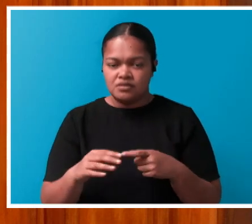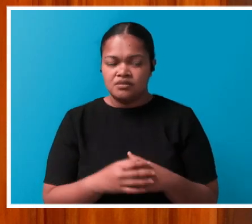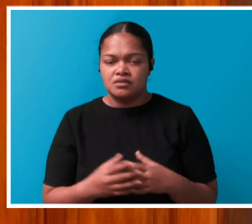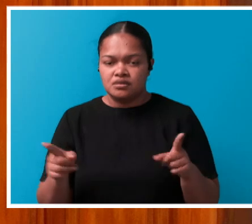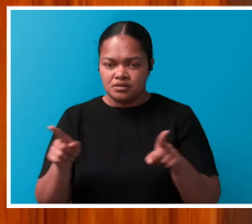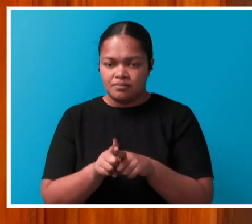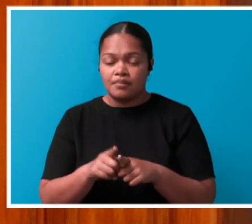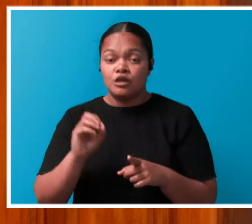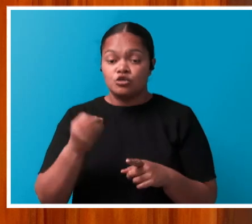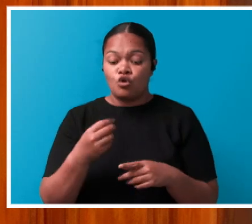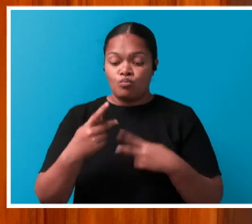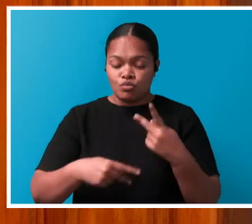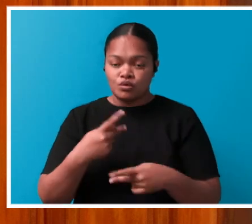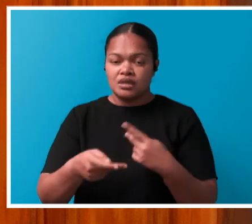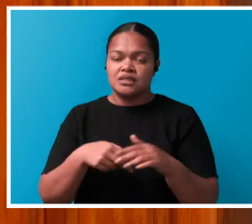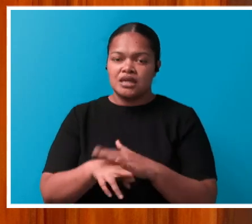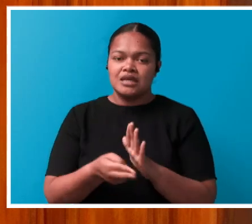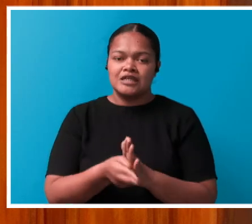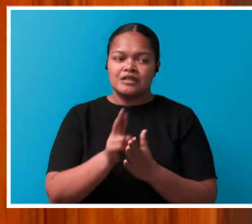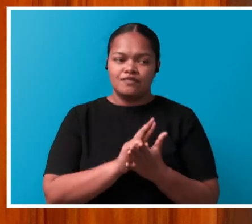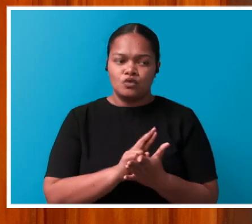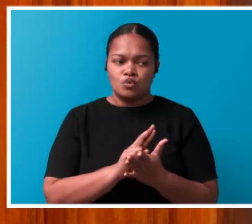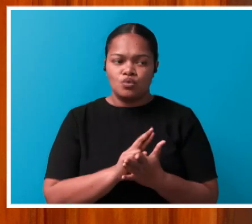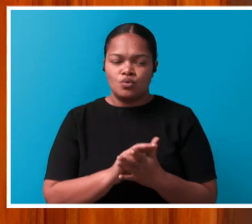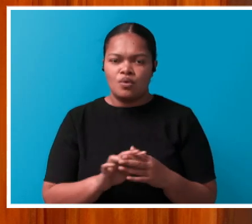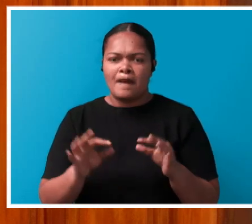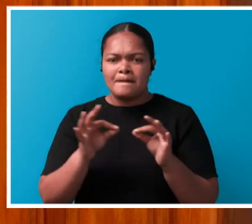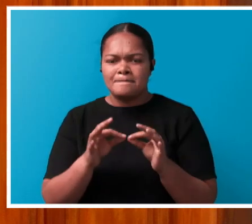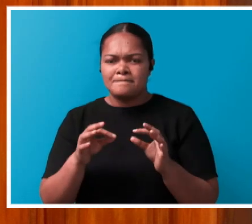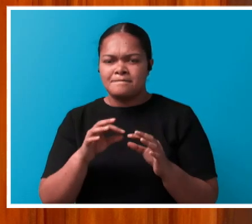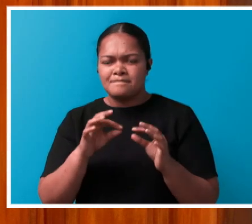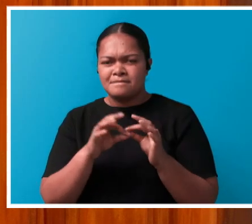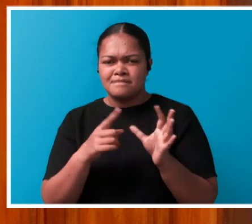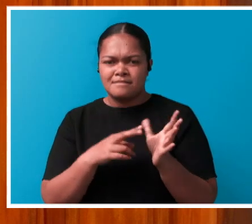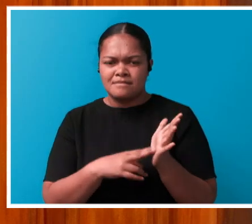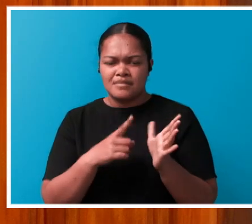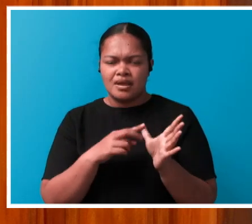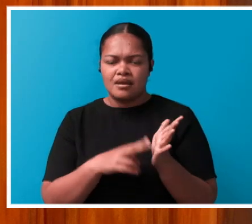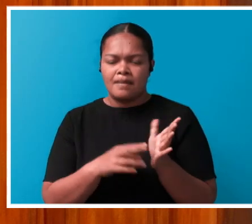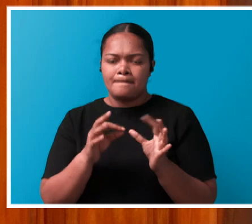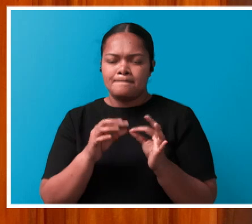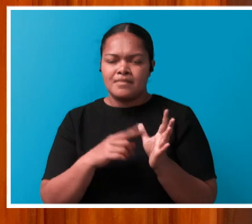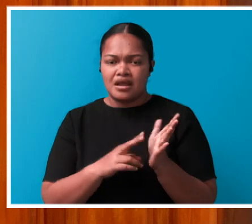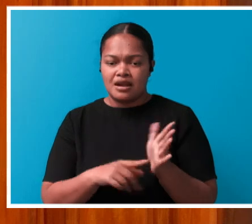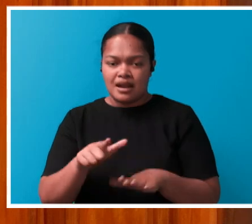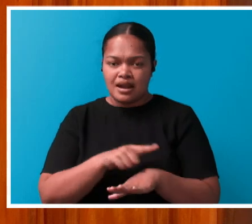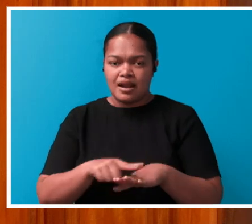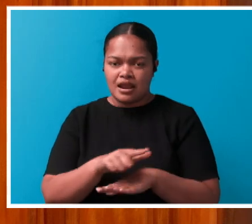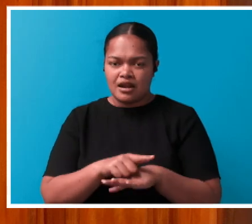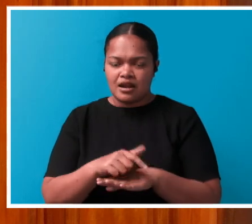We're in the process of reviewing the Banaban Settlement Act, Banaban Lands Act, and the Tubuna